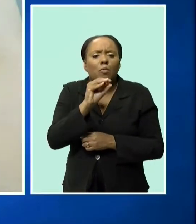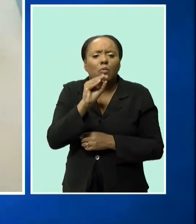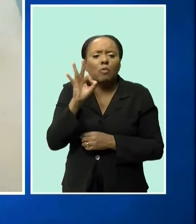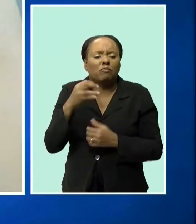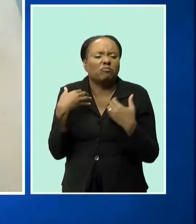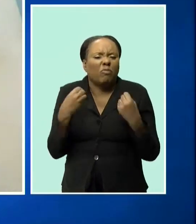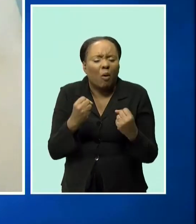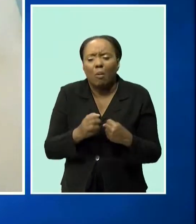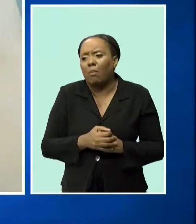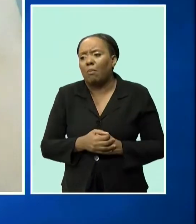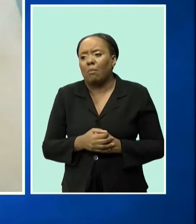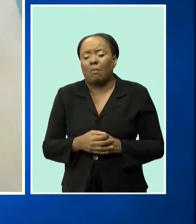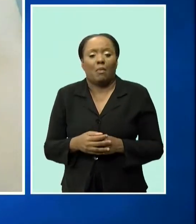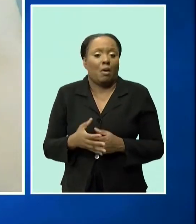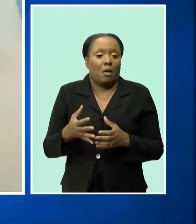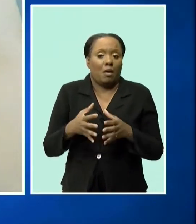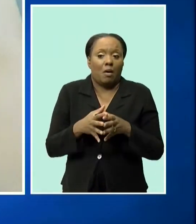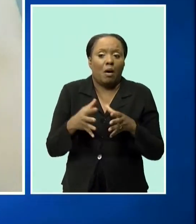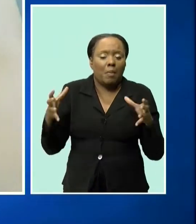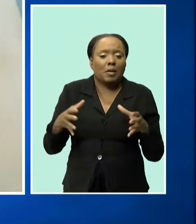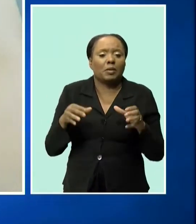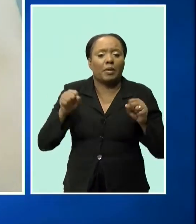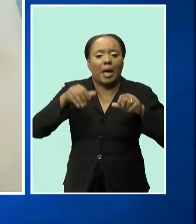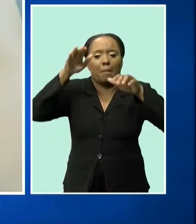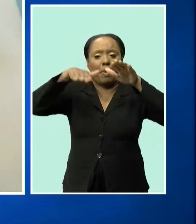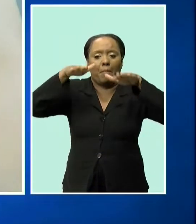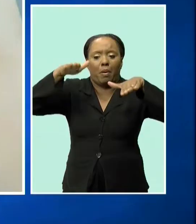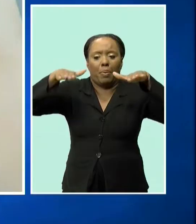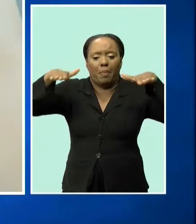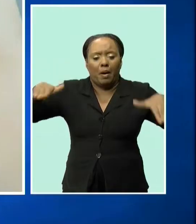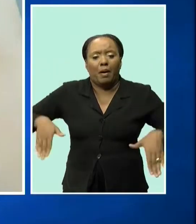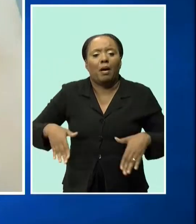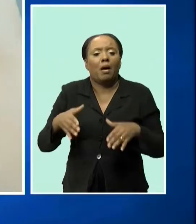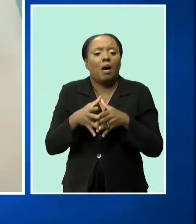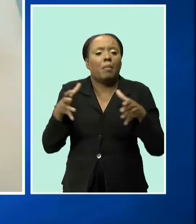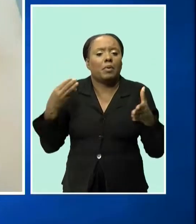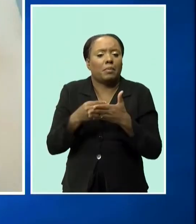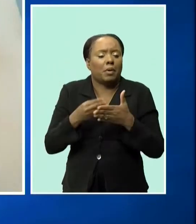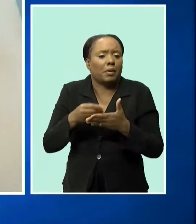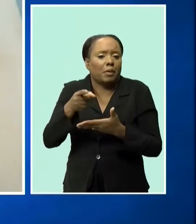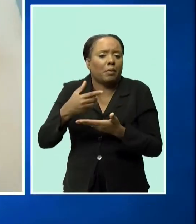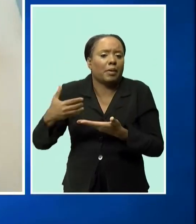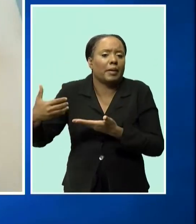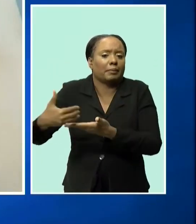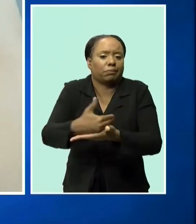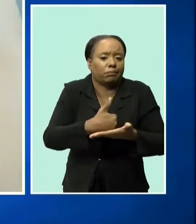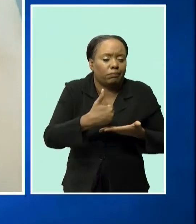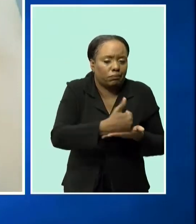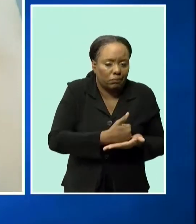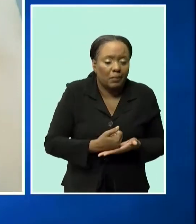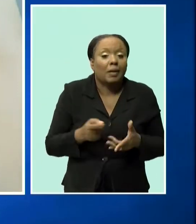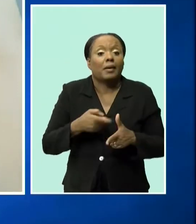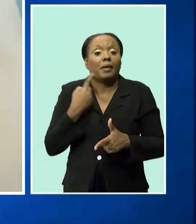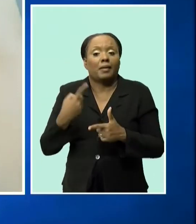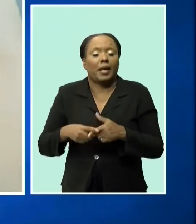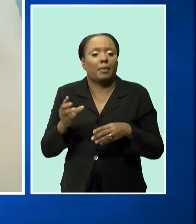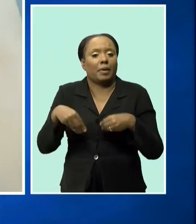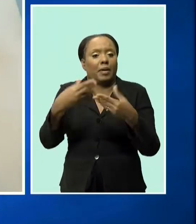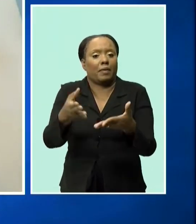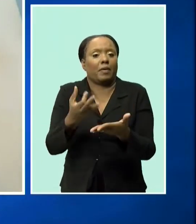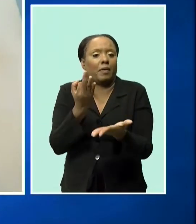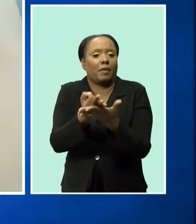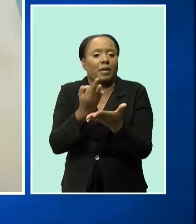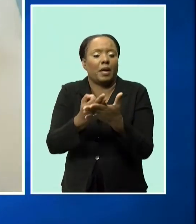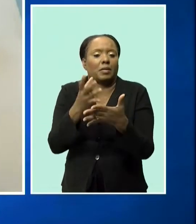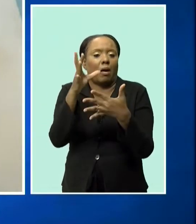it, how much you will be able to earn from it. And then we will talk through the financing options that are currently available from